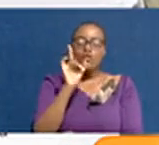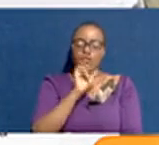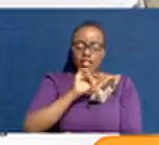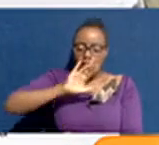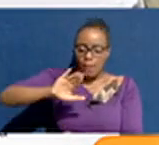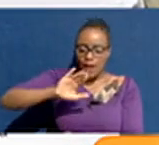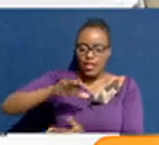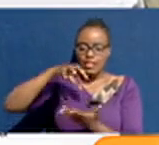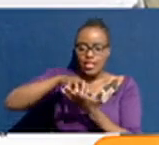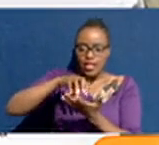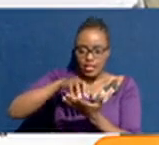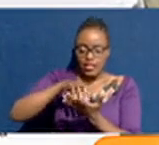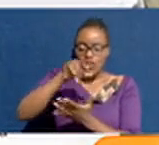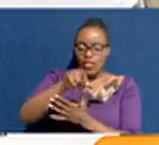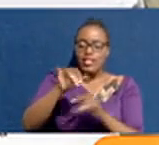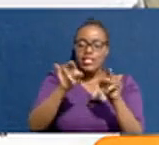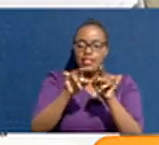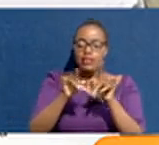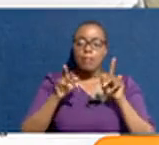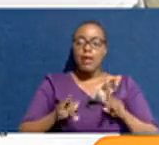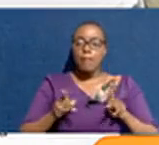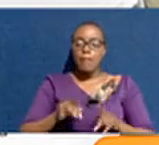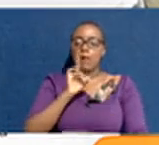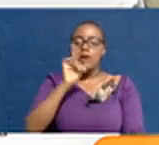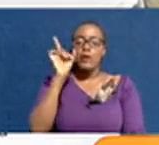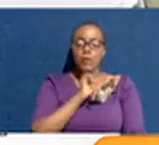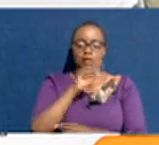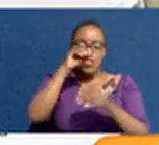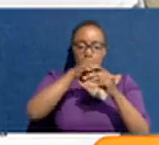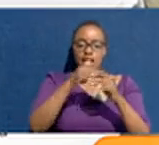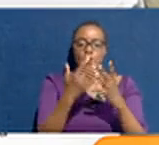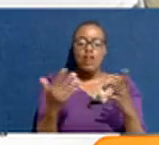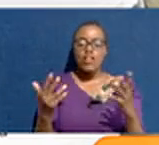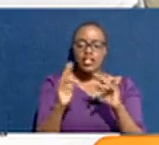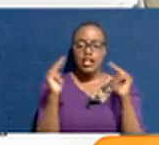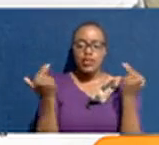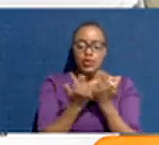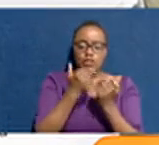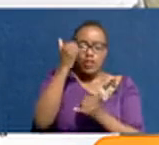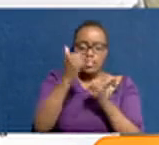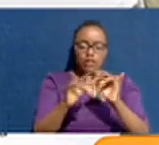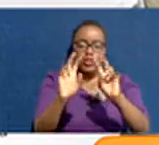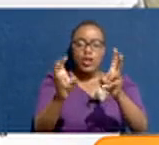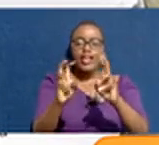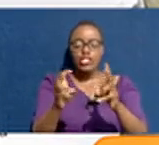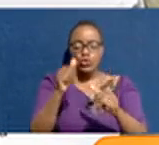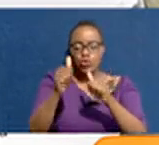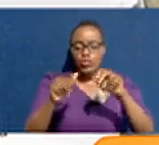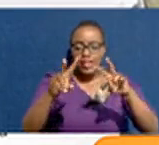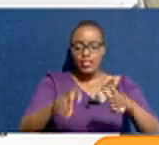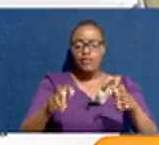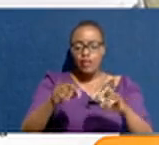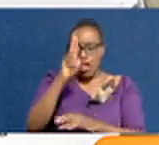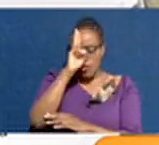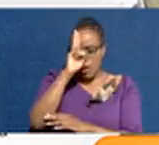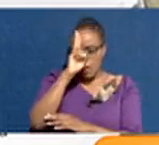cases reported on missing persons. He directed the Internal Affairs Unit to finalize matters under investigations where